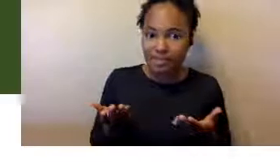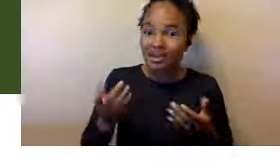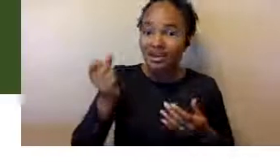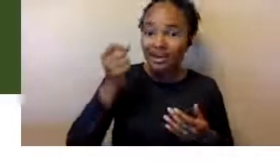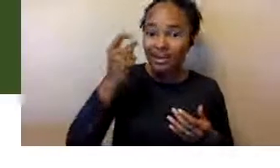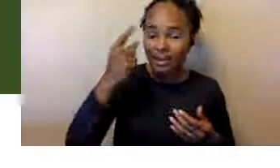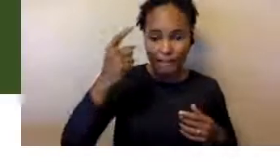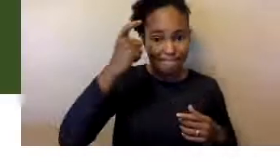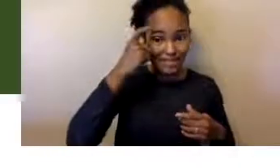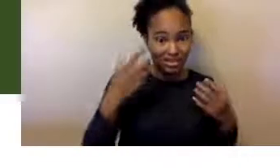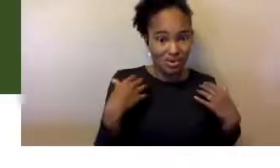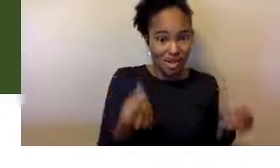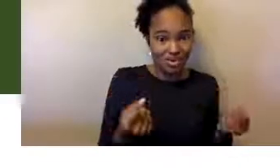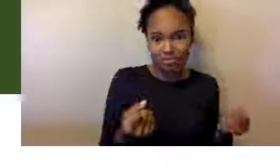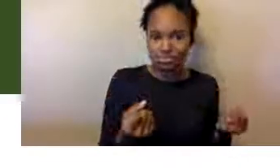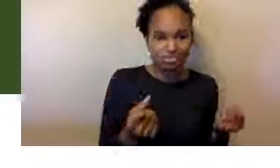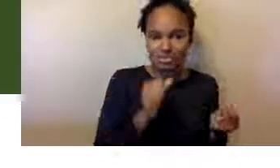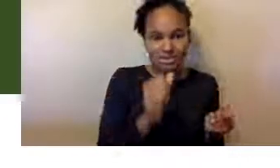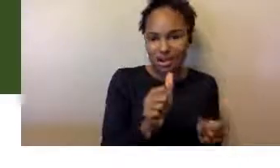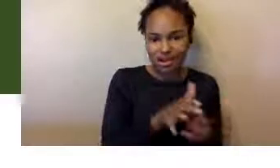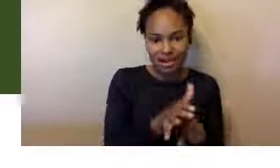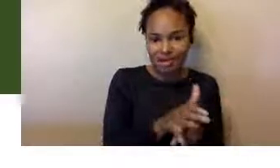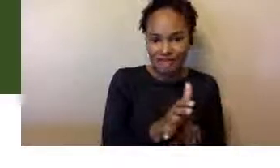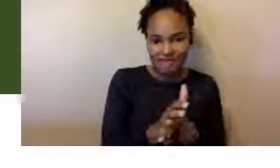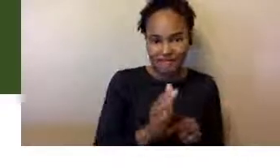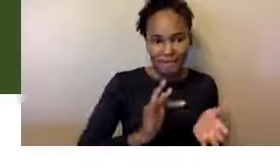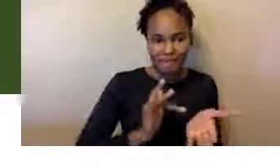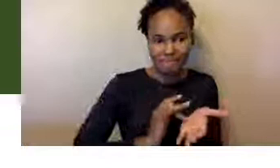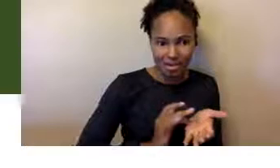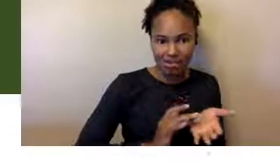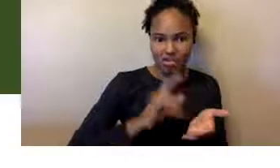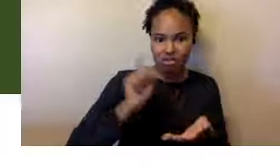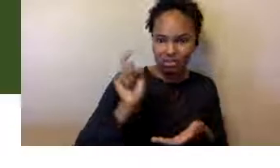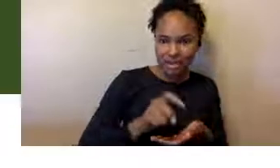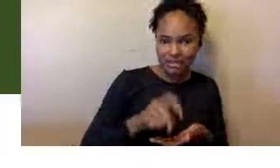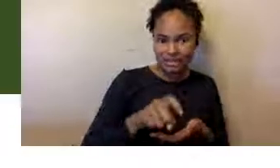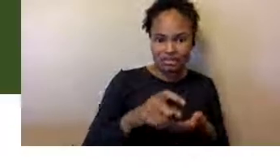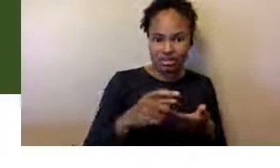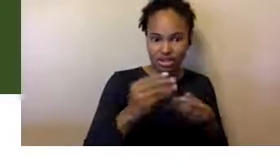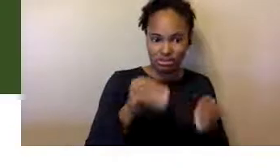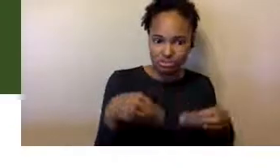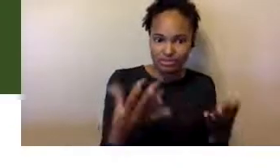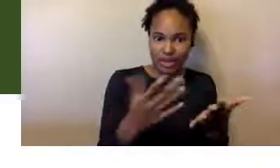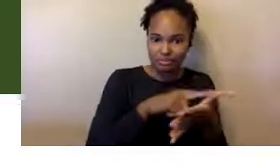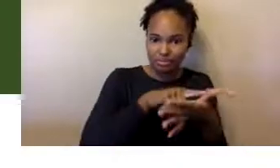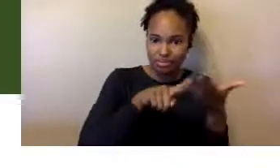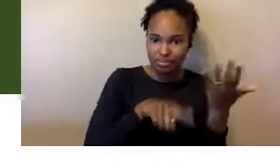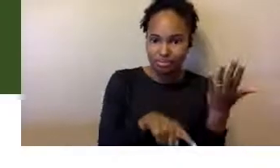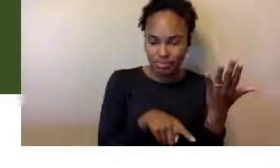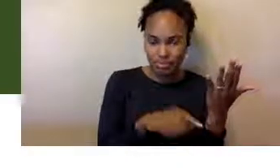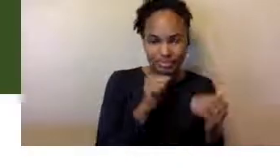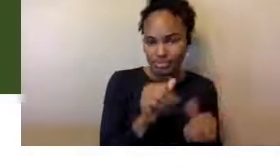So, a Medicaid provider, they may cover the entire range of all types of various